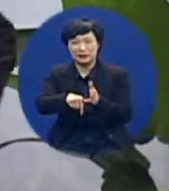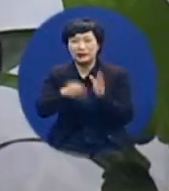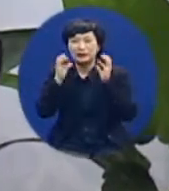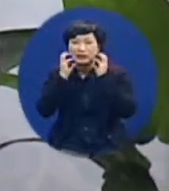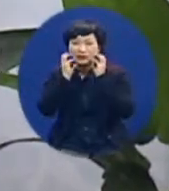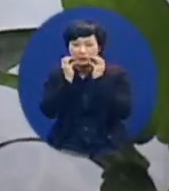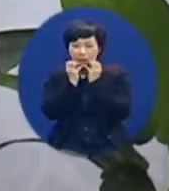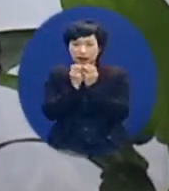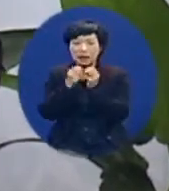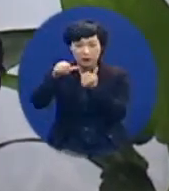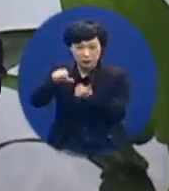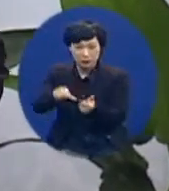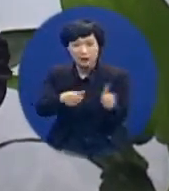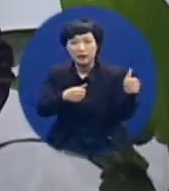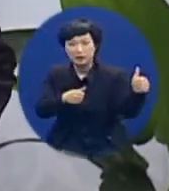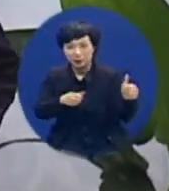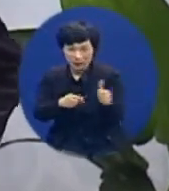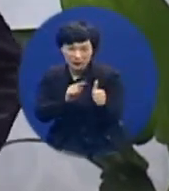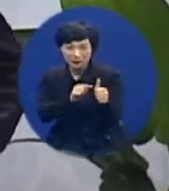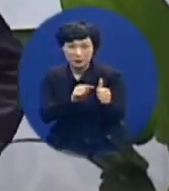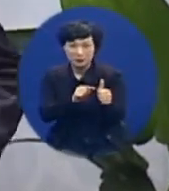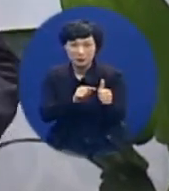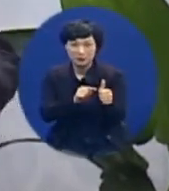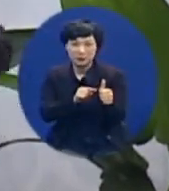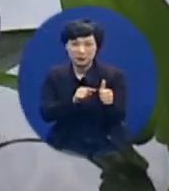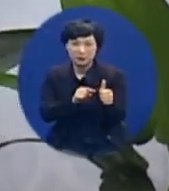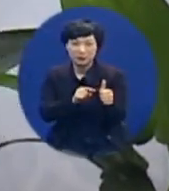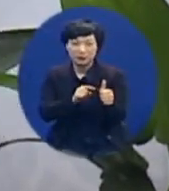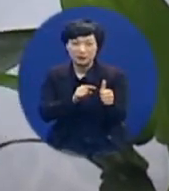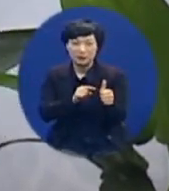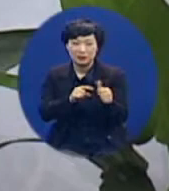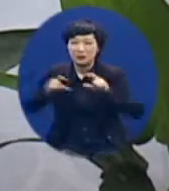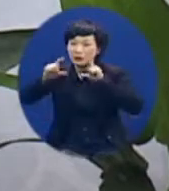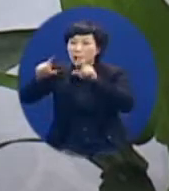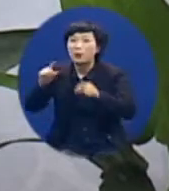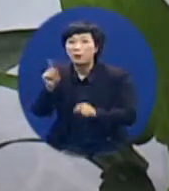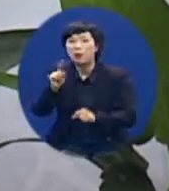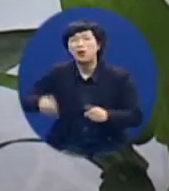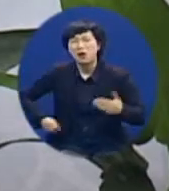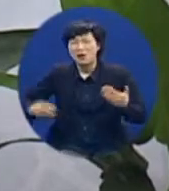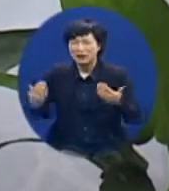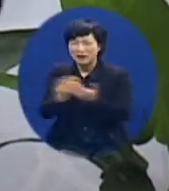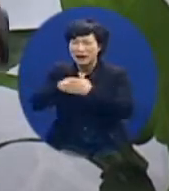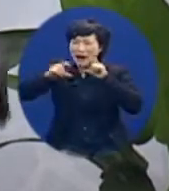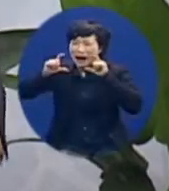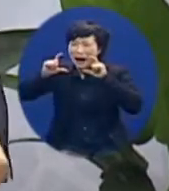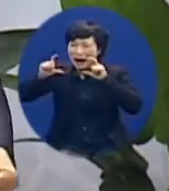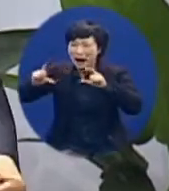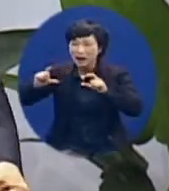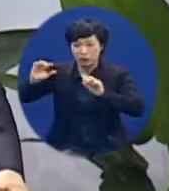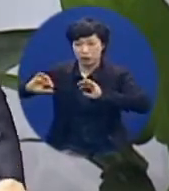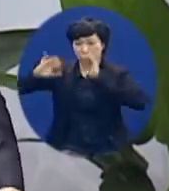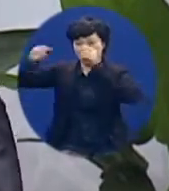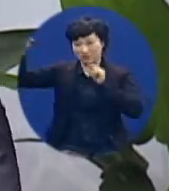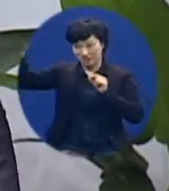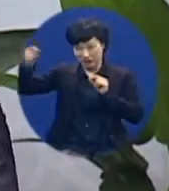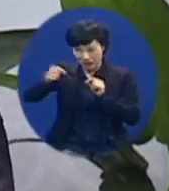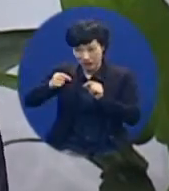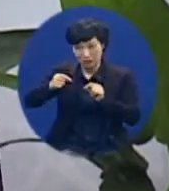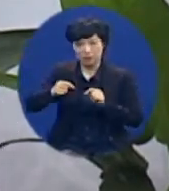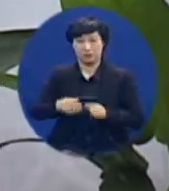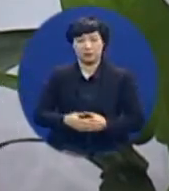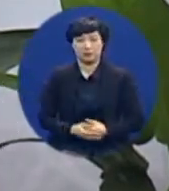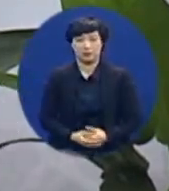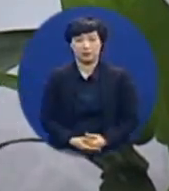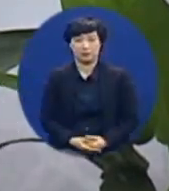John the Baptist came and said, "Repent, for the kingdom of heaven is